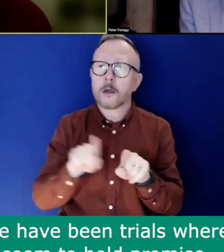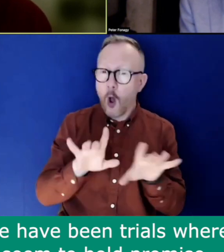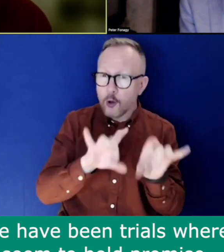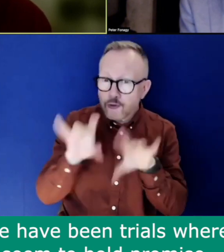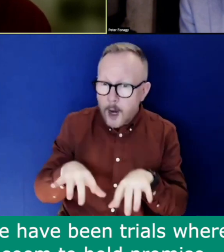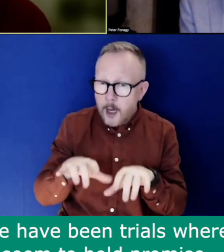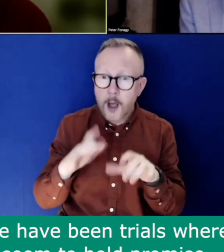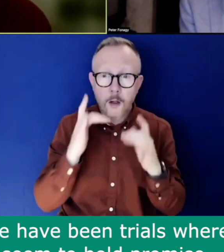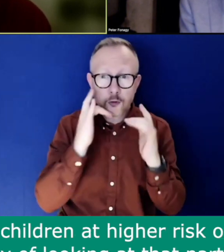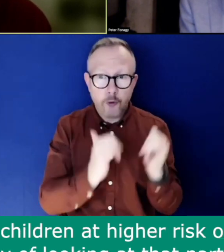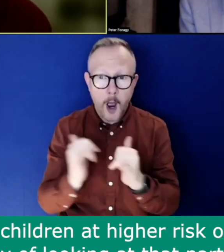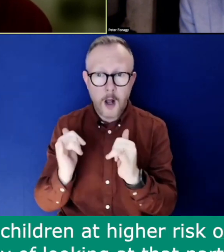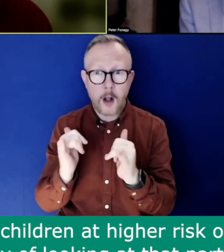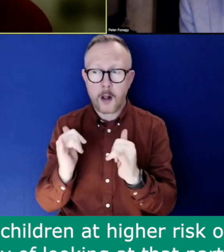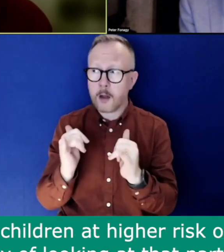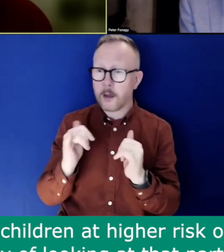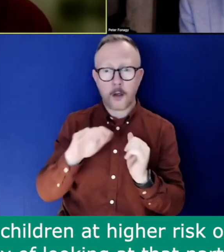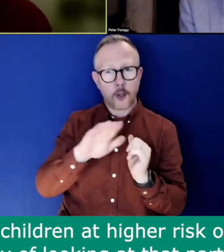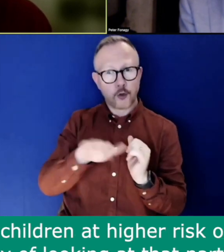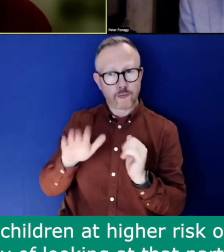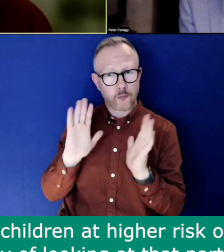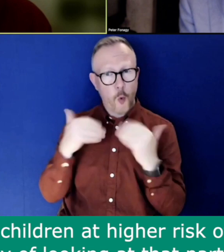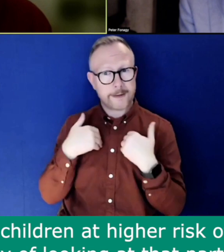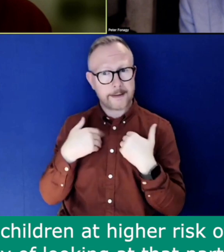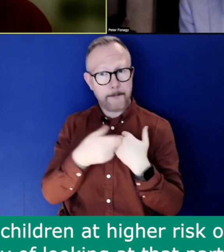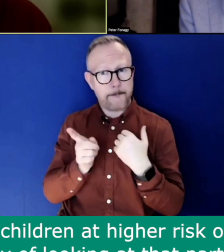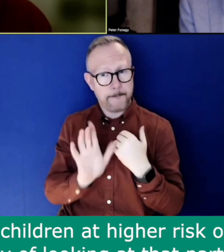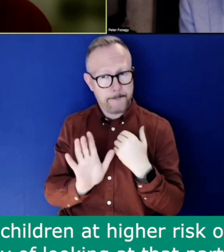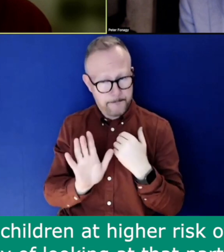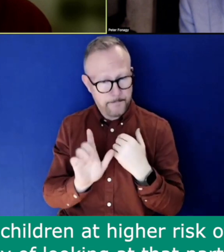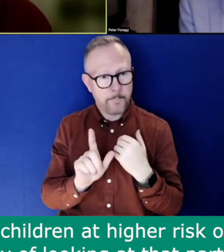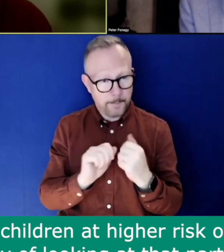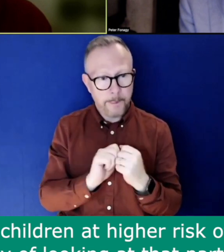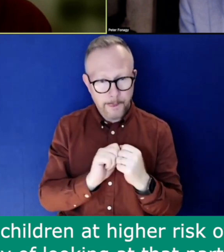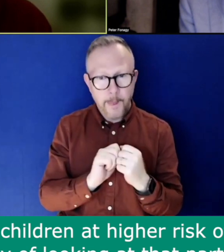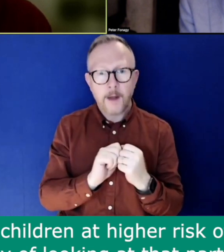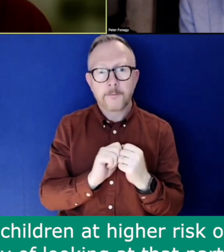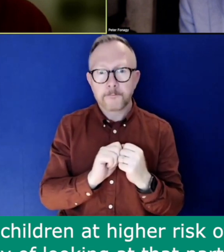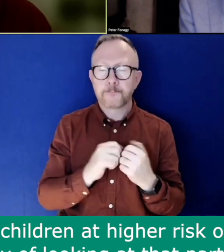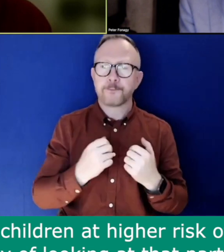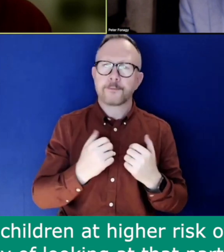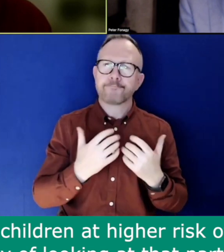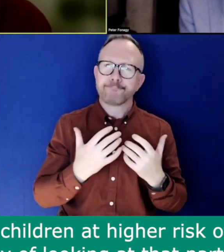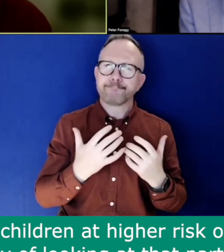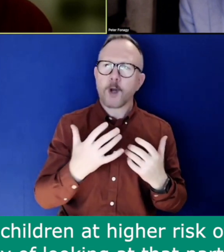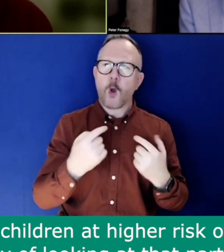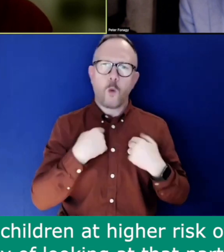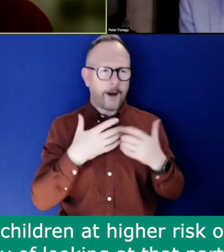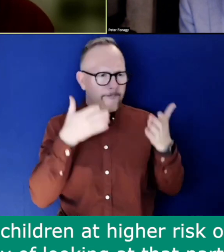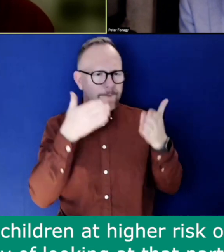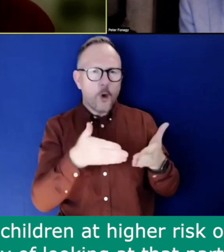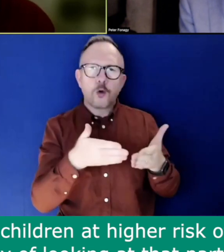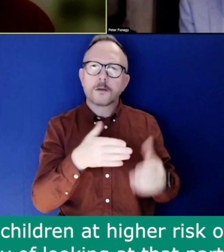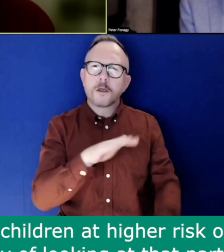to hold promise. We targeted particularly children at higher risk of behavioural problems,